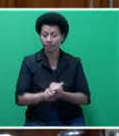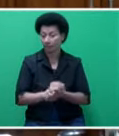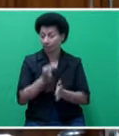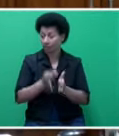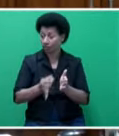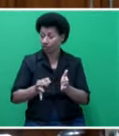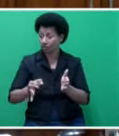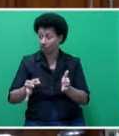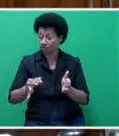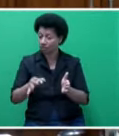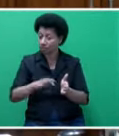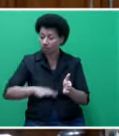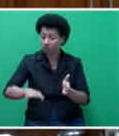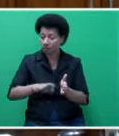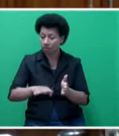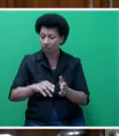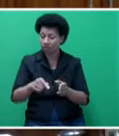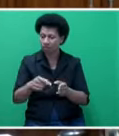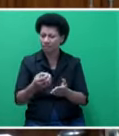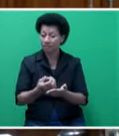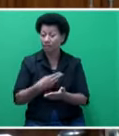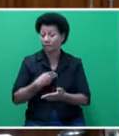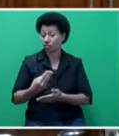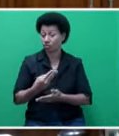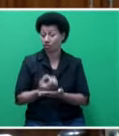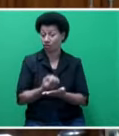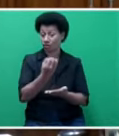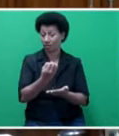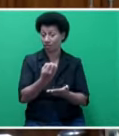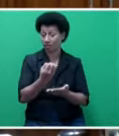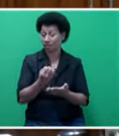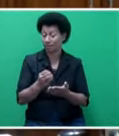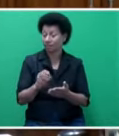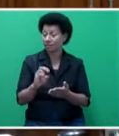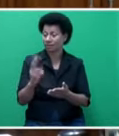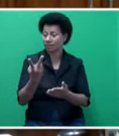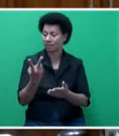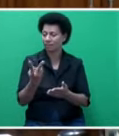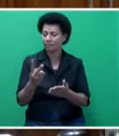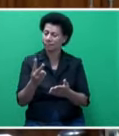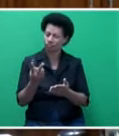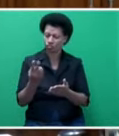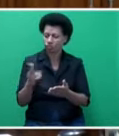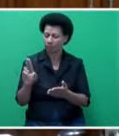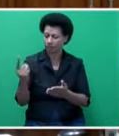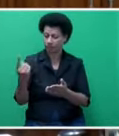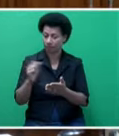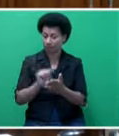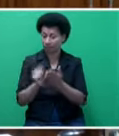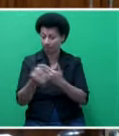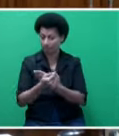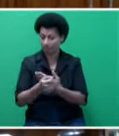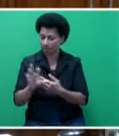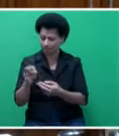products were conducted by the Ministry of Economy from 2nd to 21 September again, and they were able to come up with the